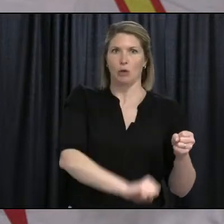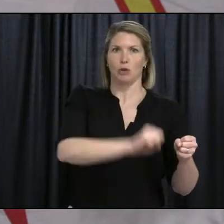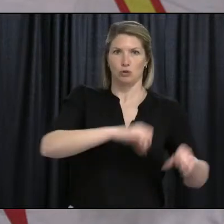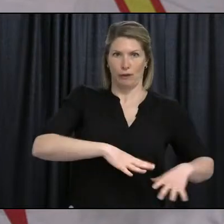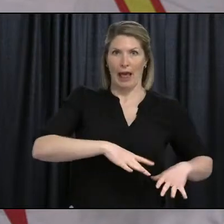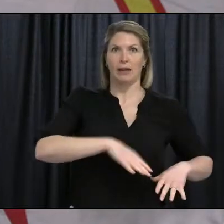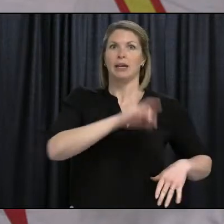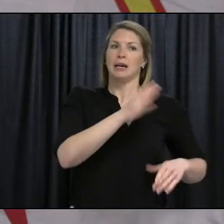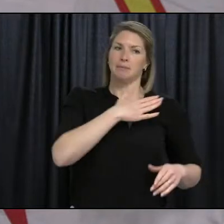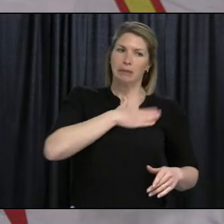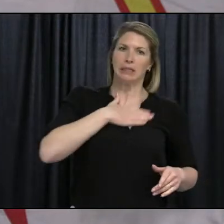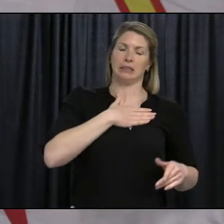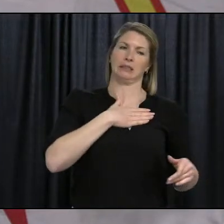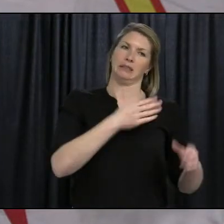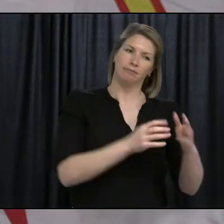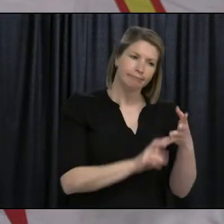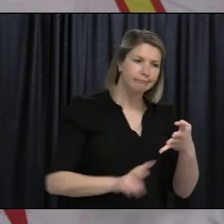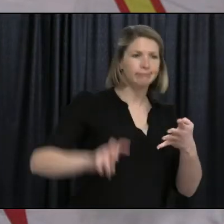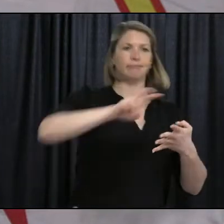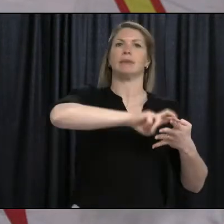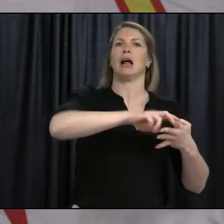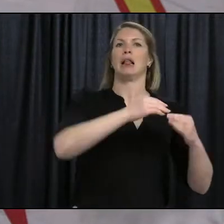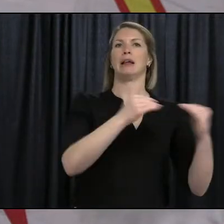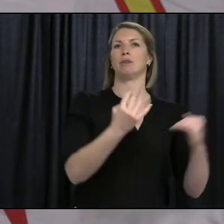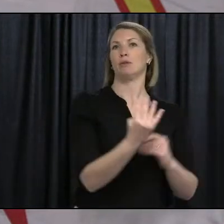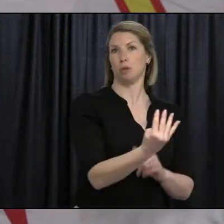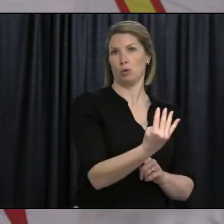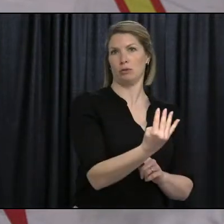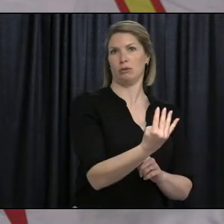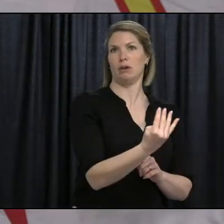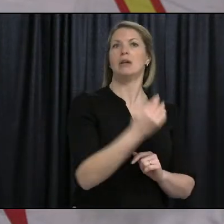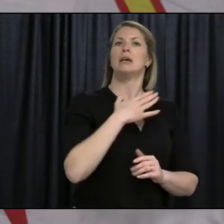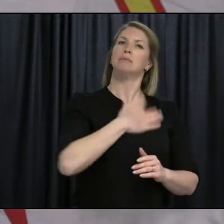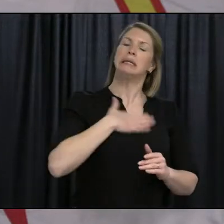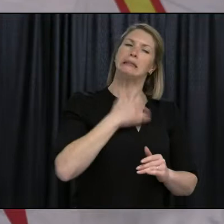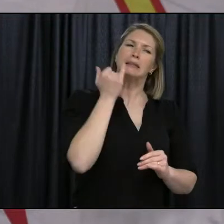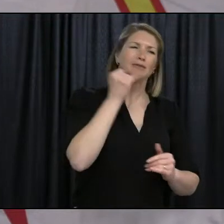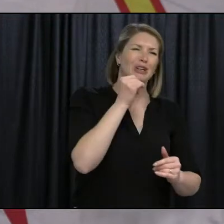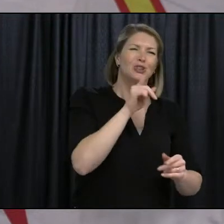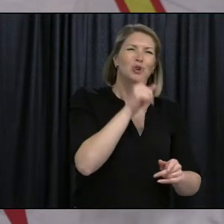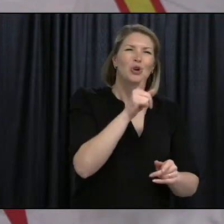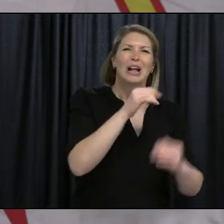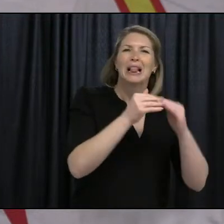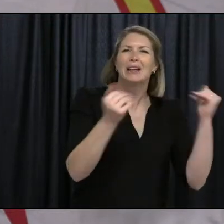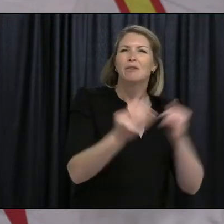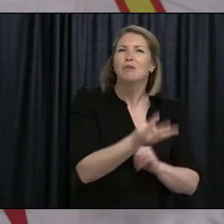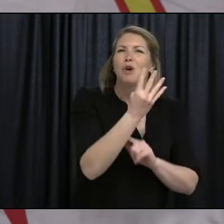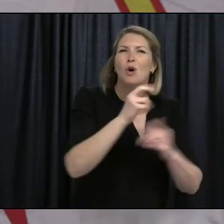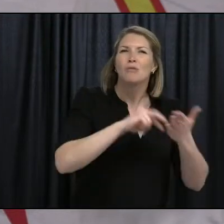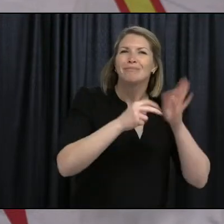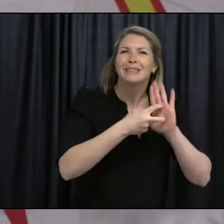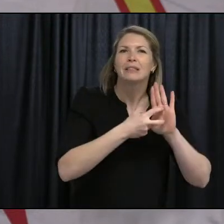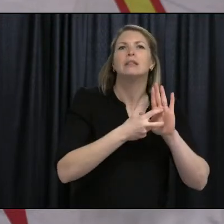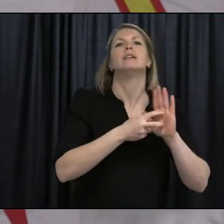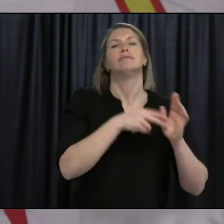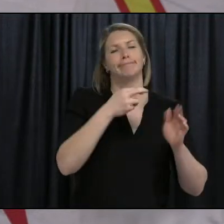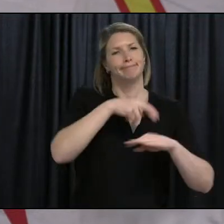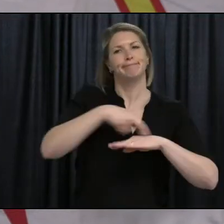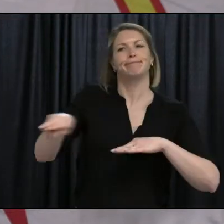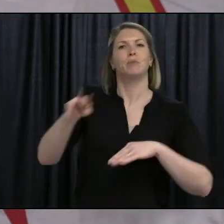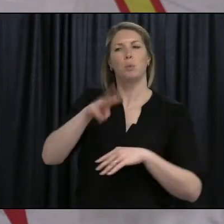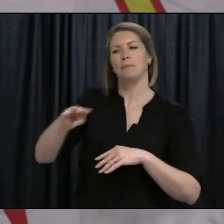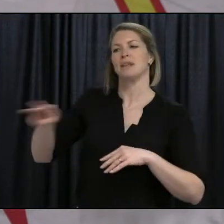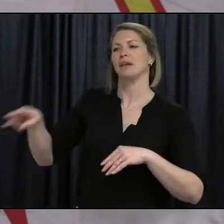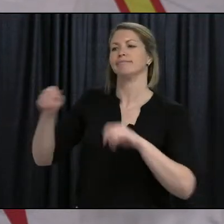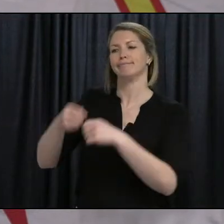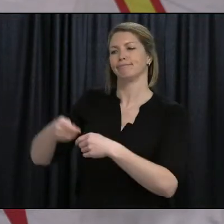gov.nl.ca/COVID-19, to remind yourself of the restrictions associated with Level 4. This will give public health the ability to carry out their